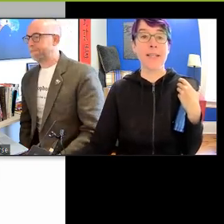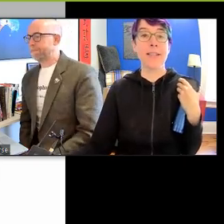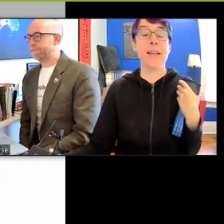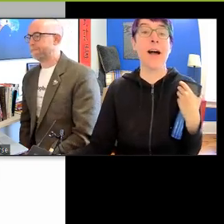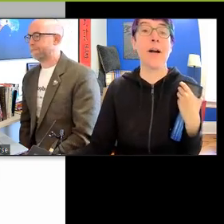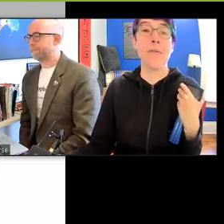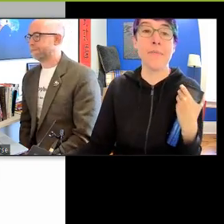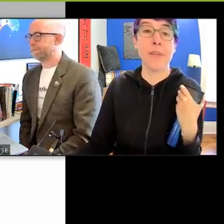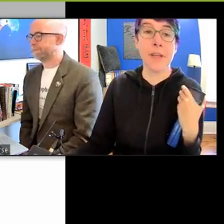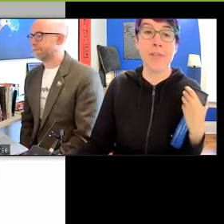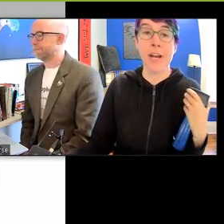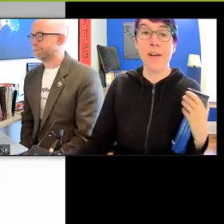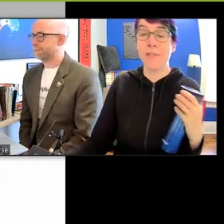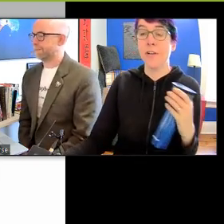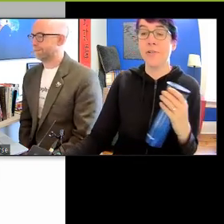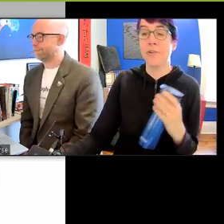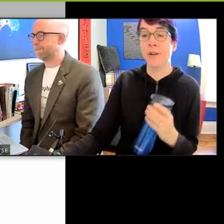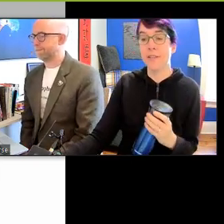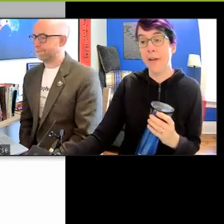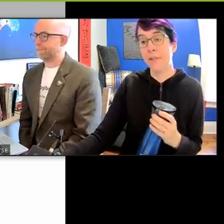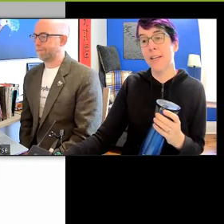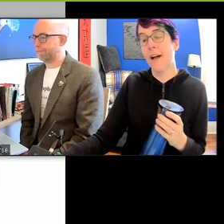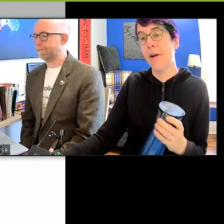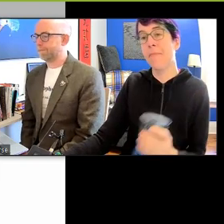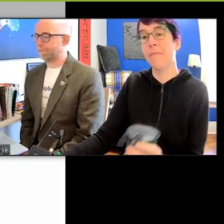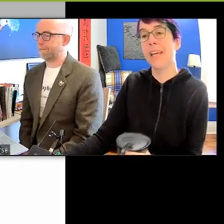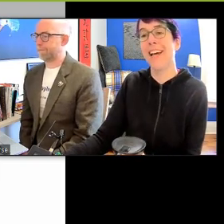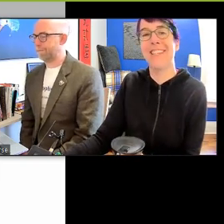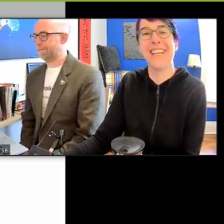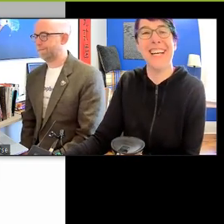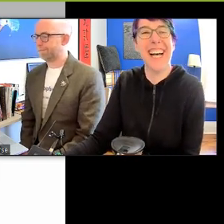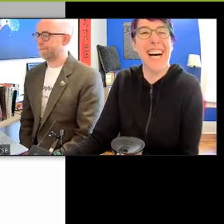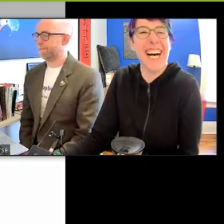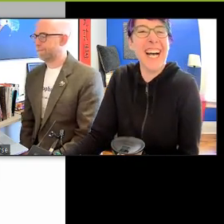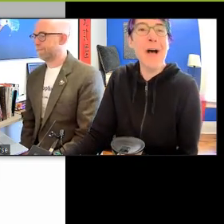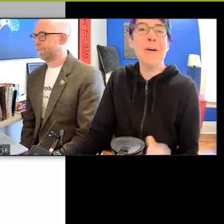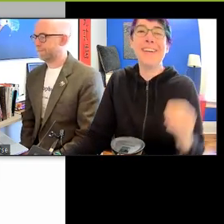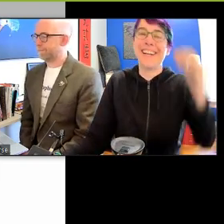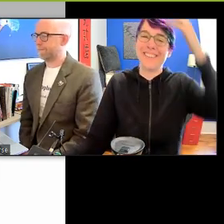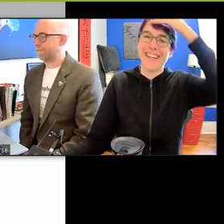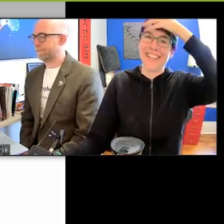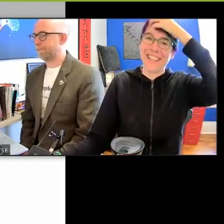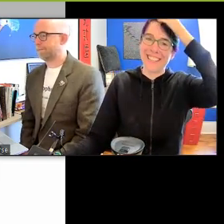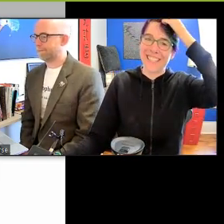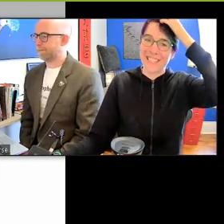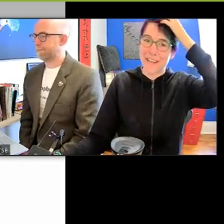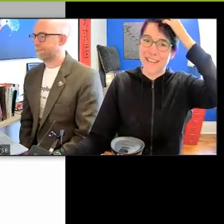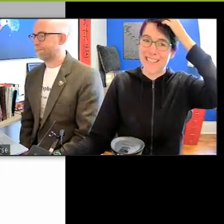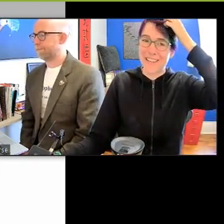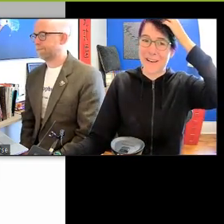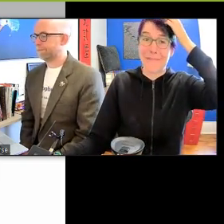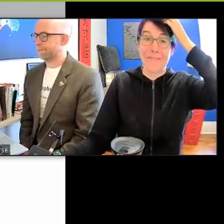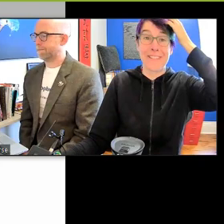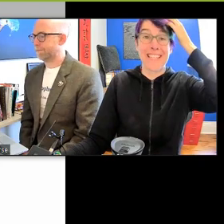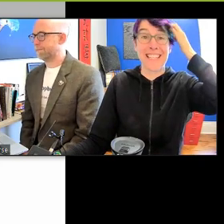test, share your stories loudly, because. We are currently